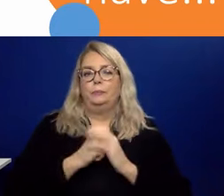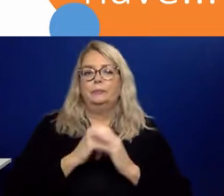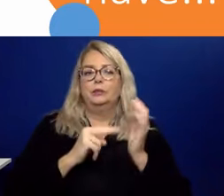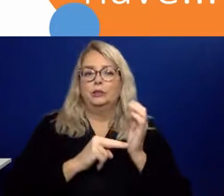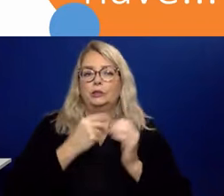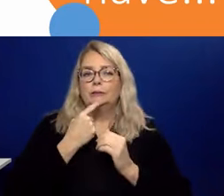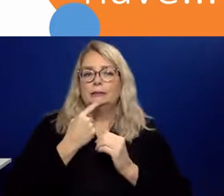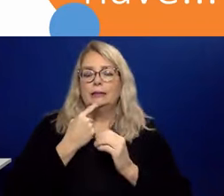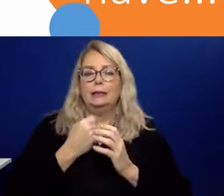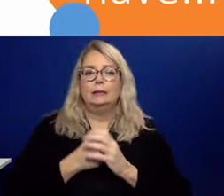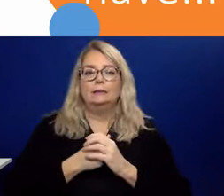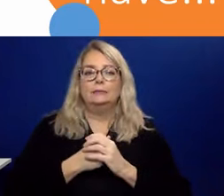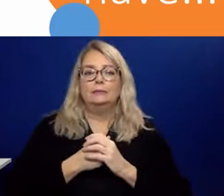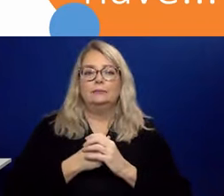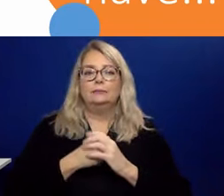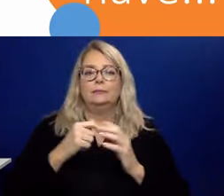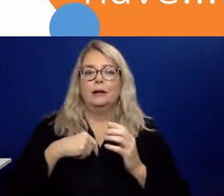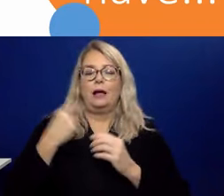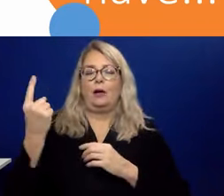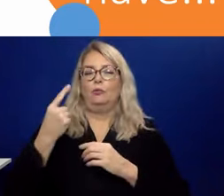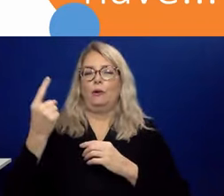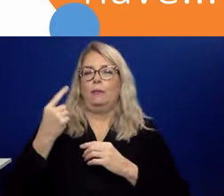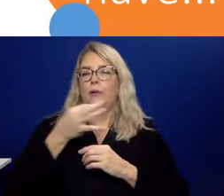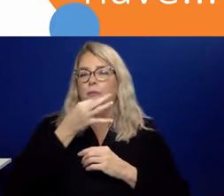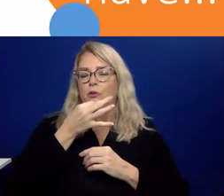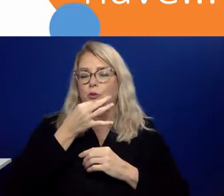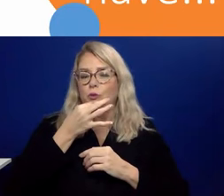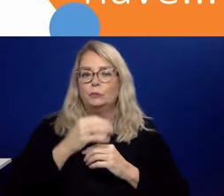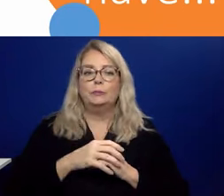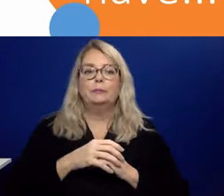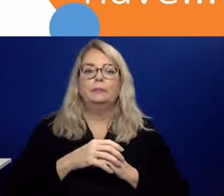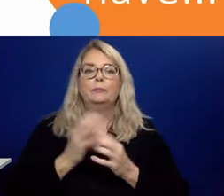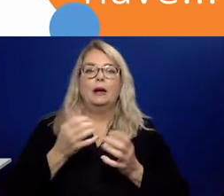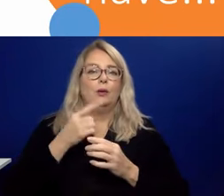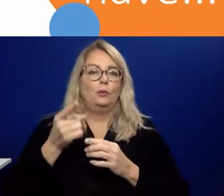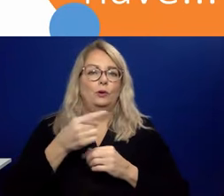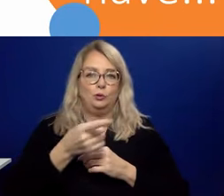said, and I'm going to wrap this up in a little bit, ask you to participate.